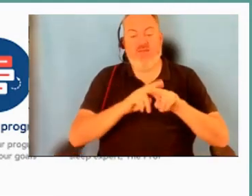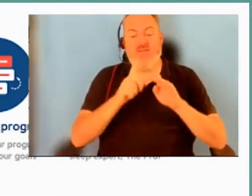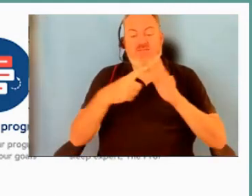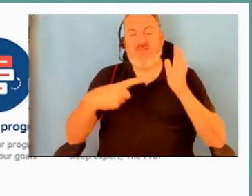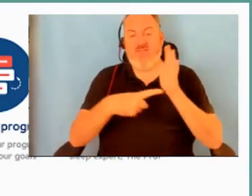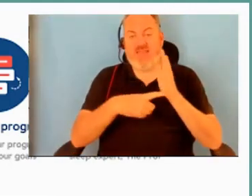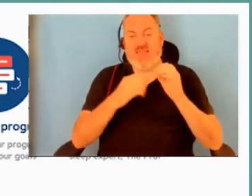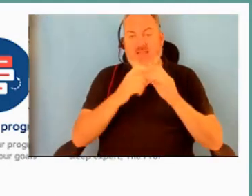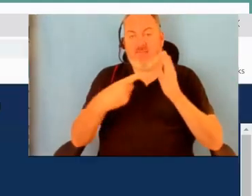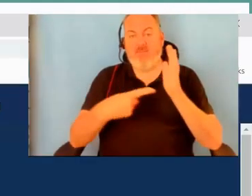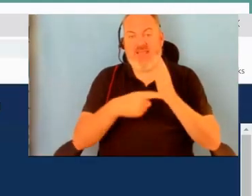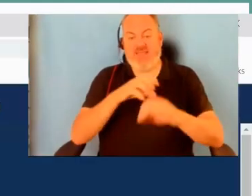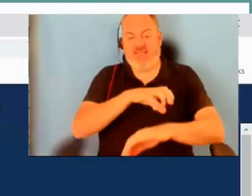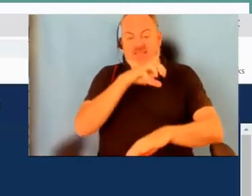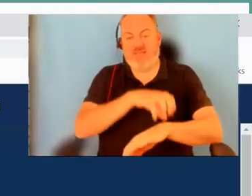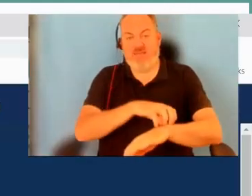track your sleep.